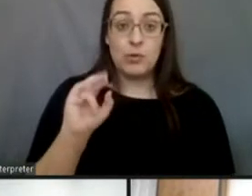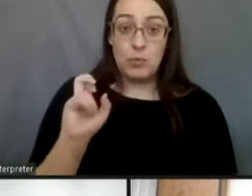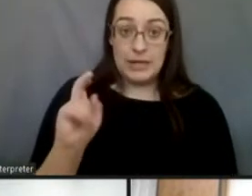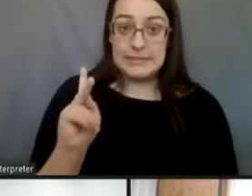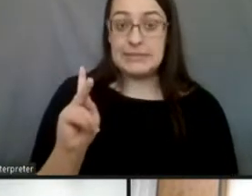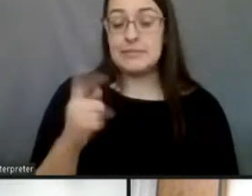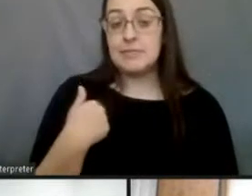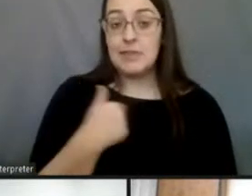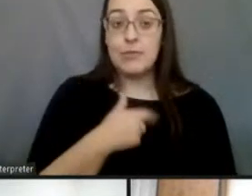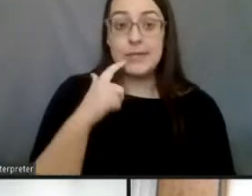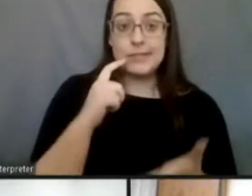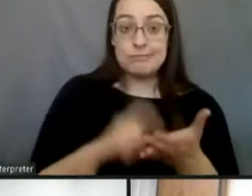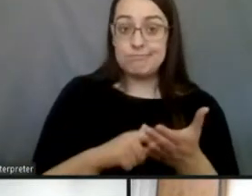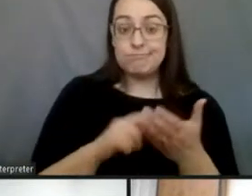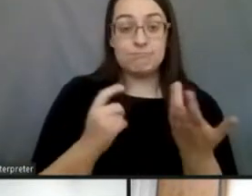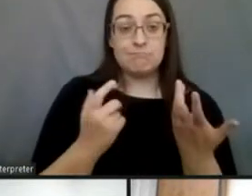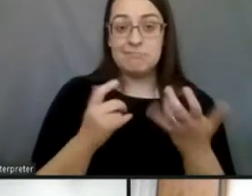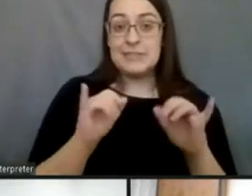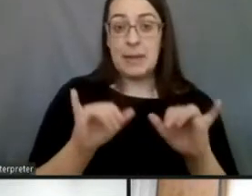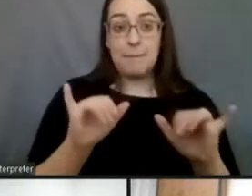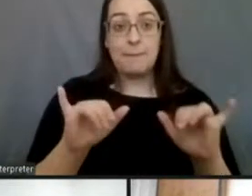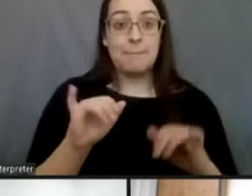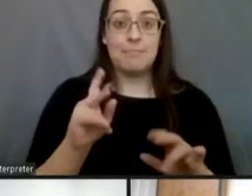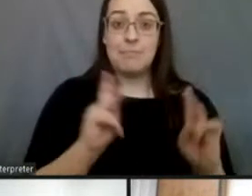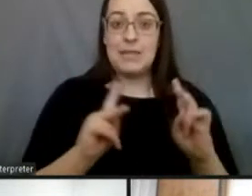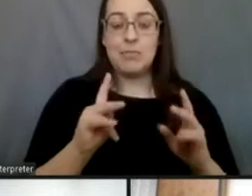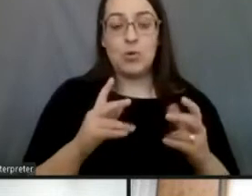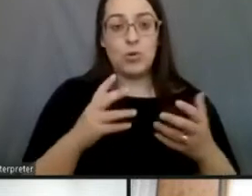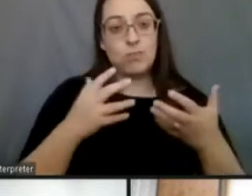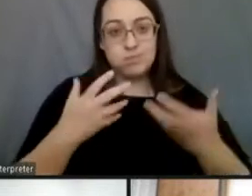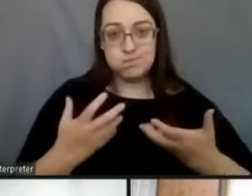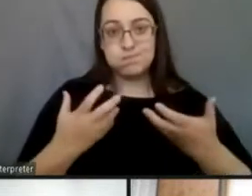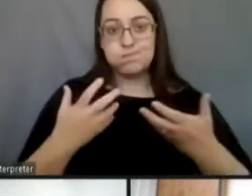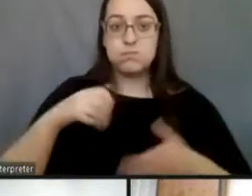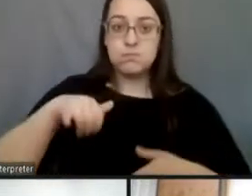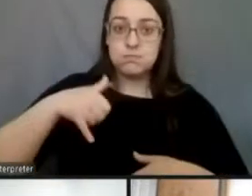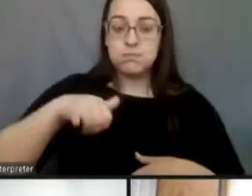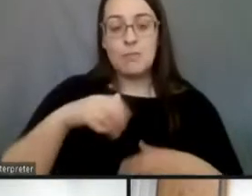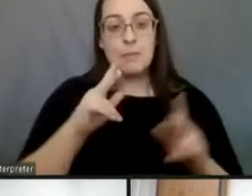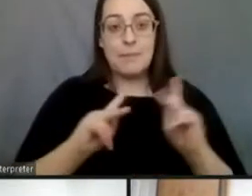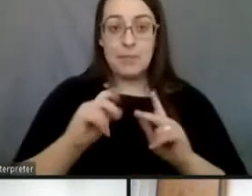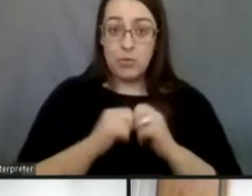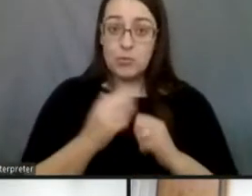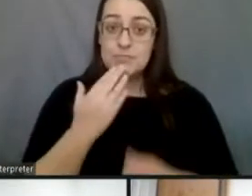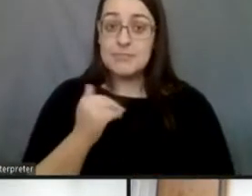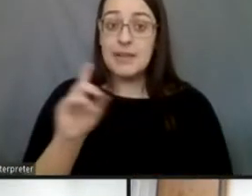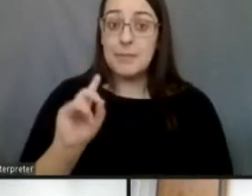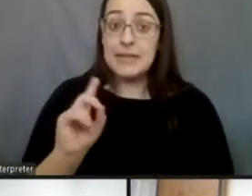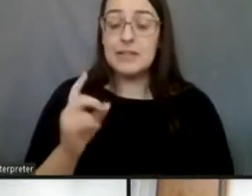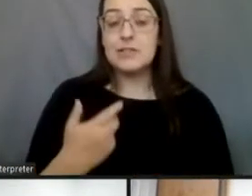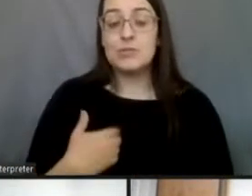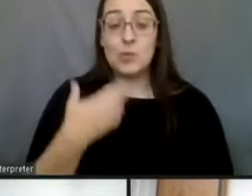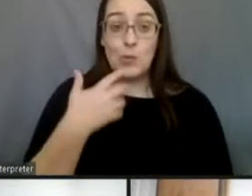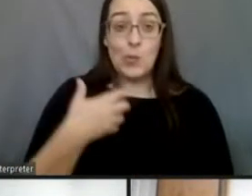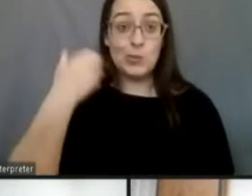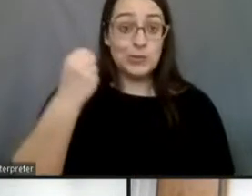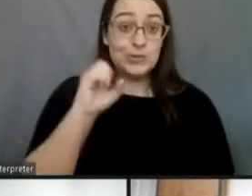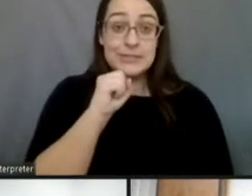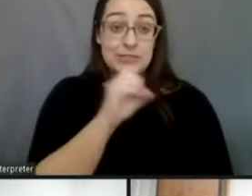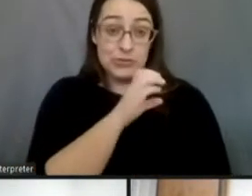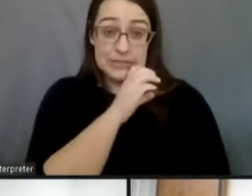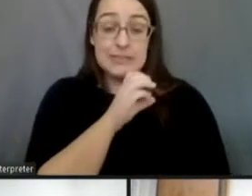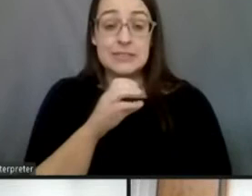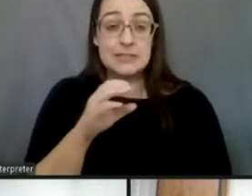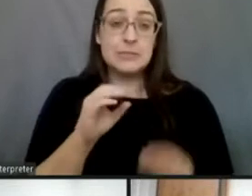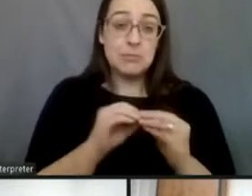that we've identified remain the same as people who carry extra weight, typically people with diabetes, and older individuals are at greater risk, but still